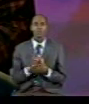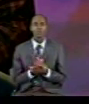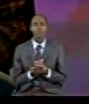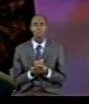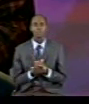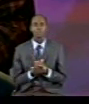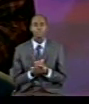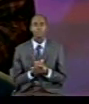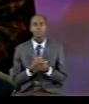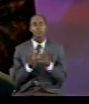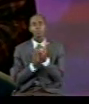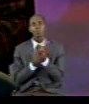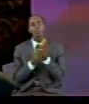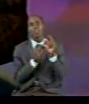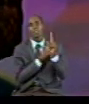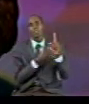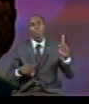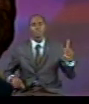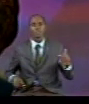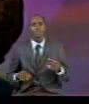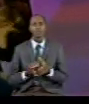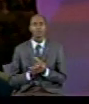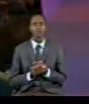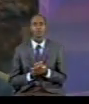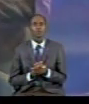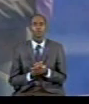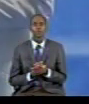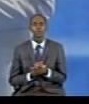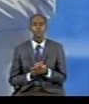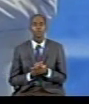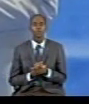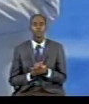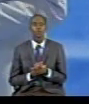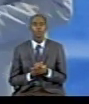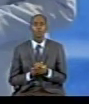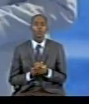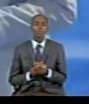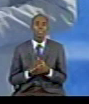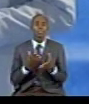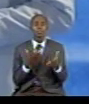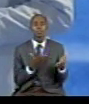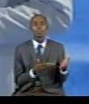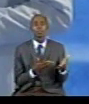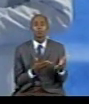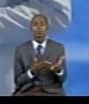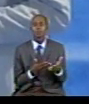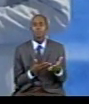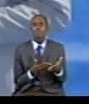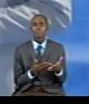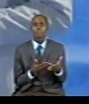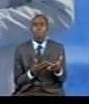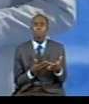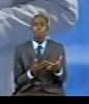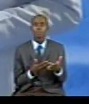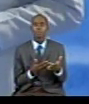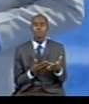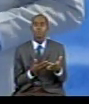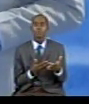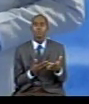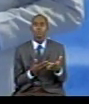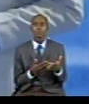Praise the Lord. You have before us Mr. Dave Benjo.